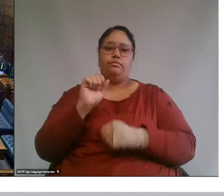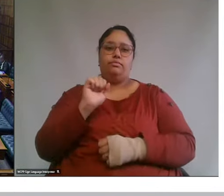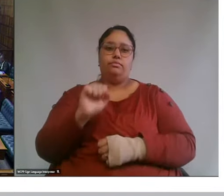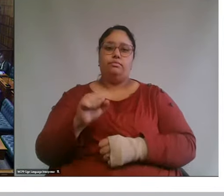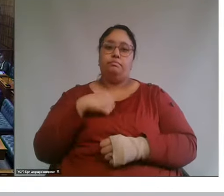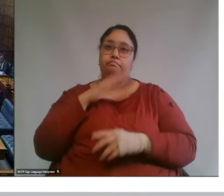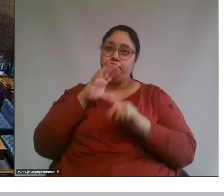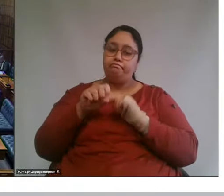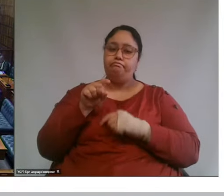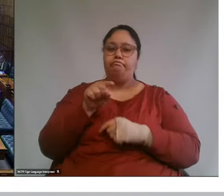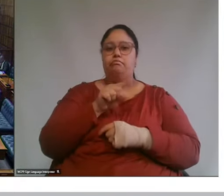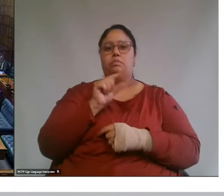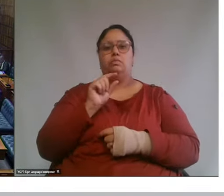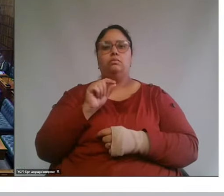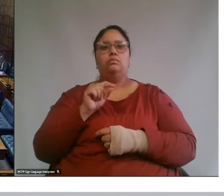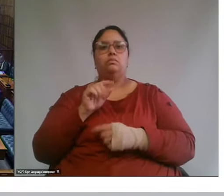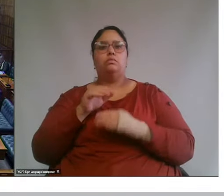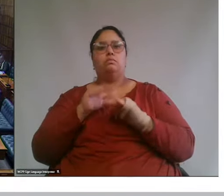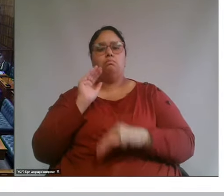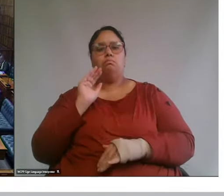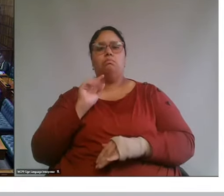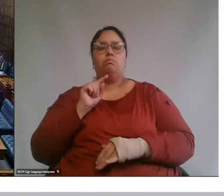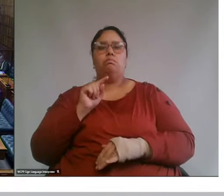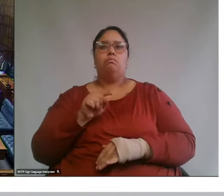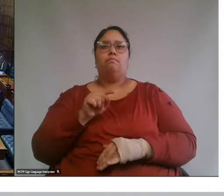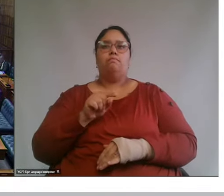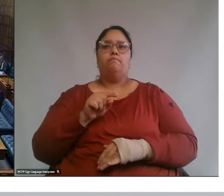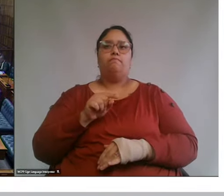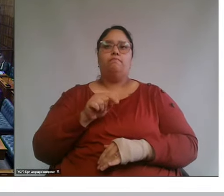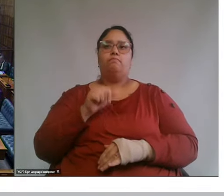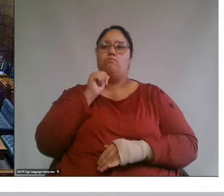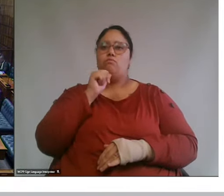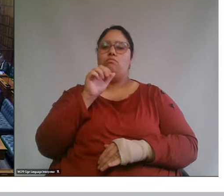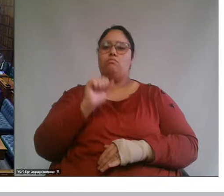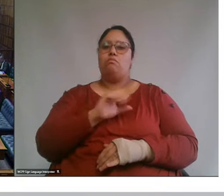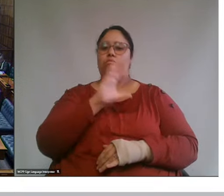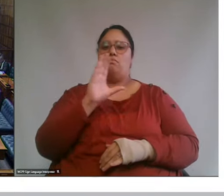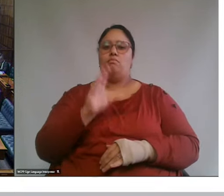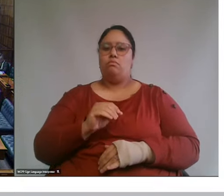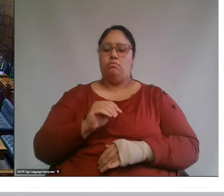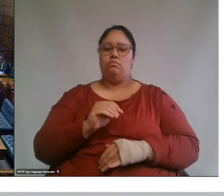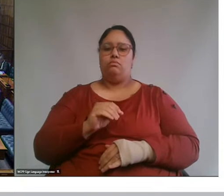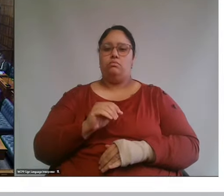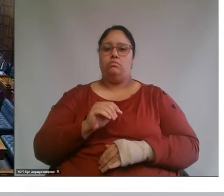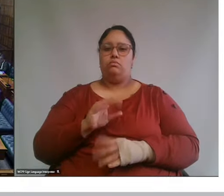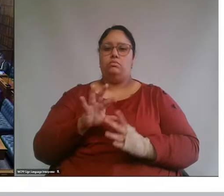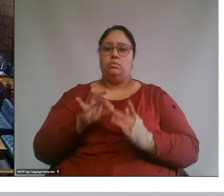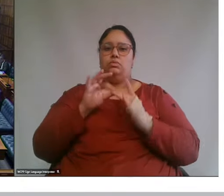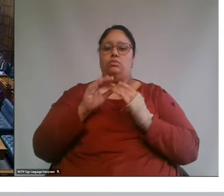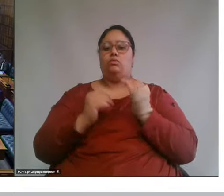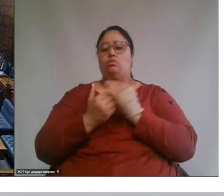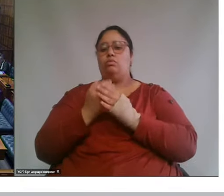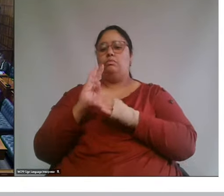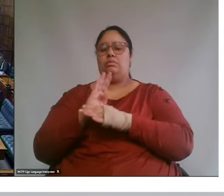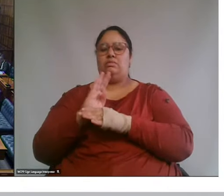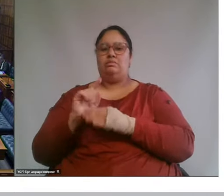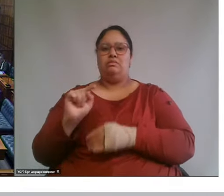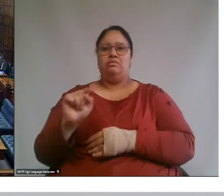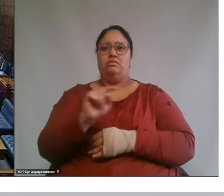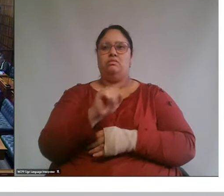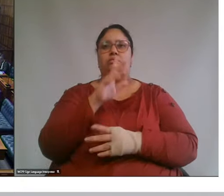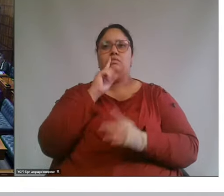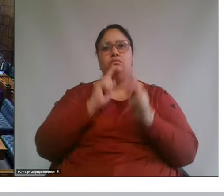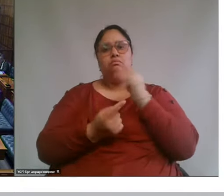found actually there were more um nons South Africans especially the new businesses that were